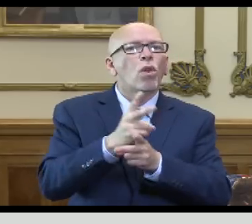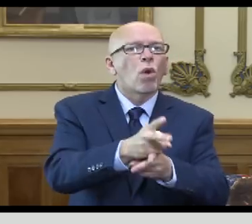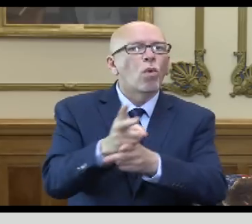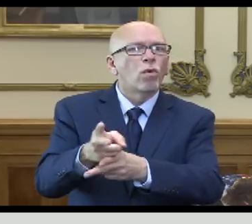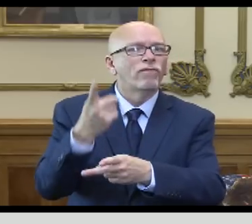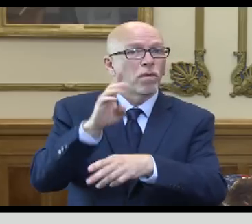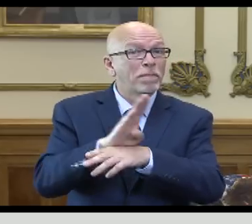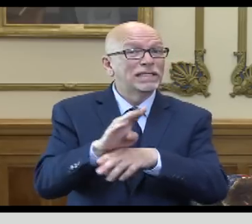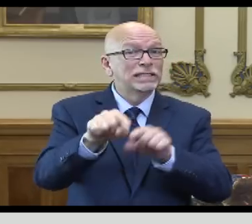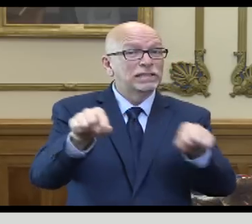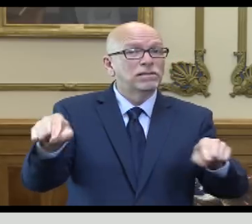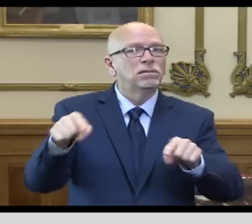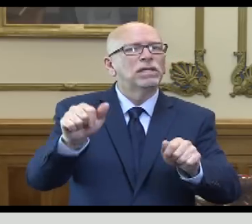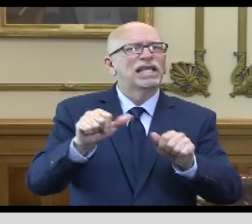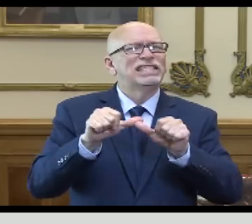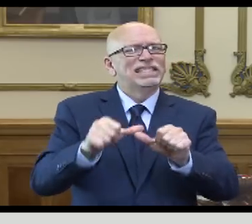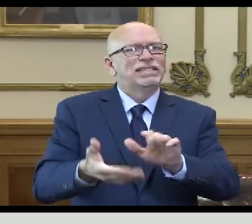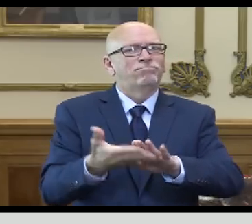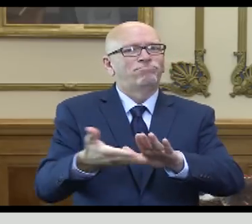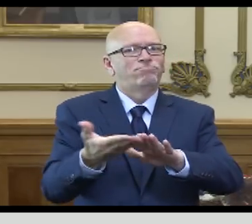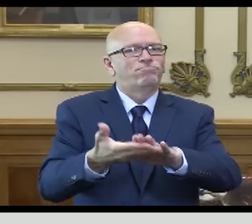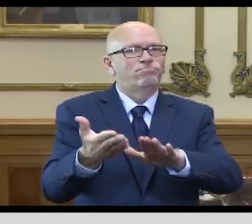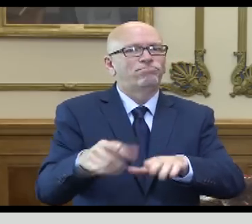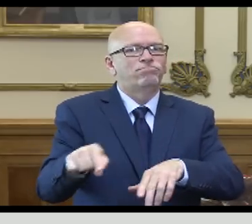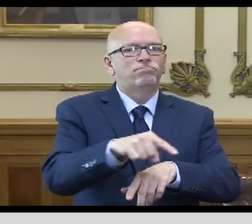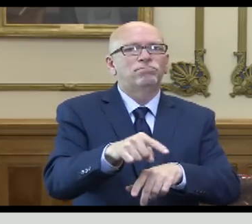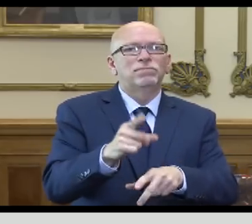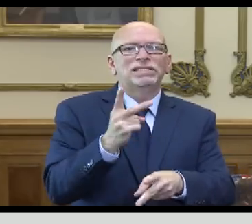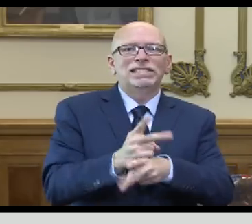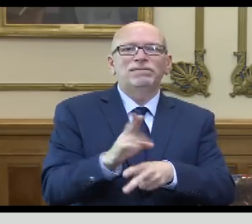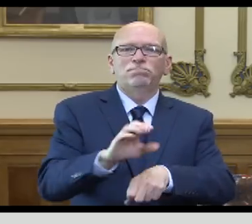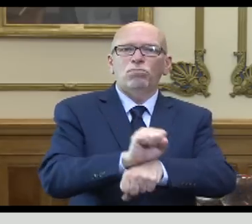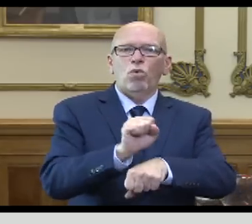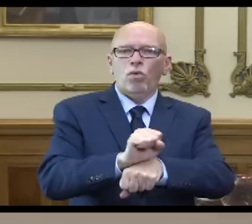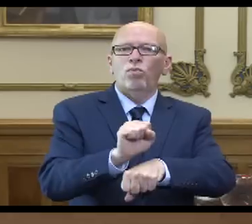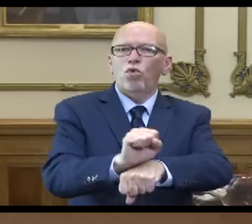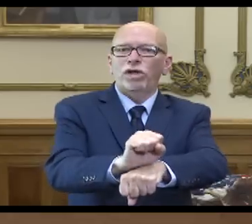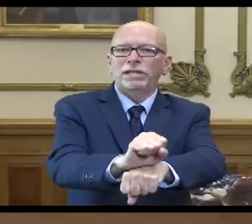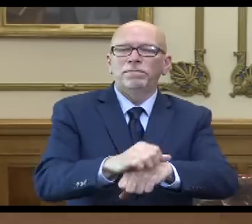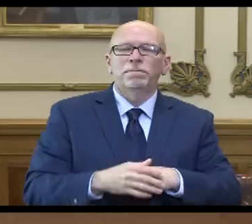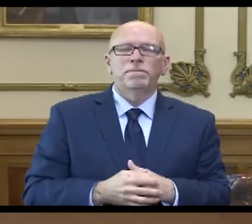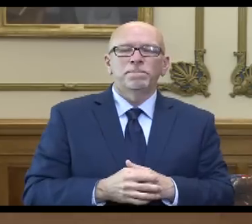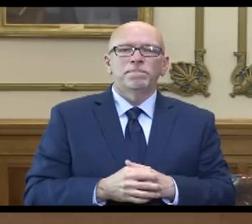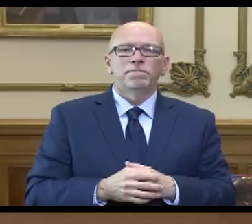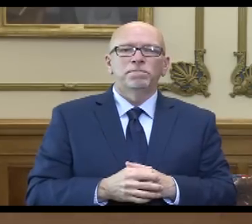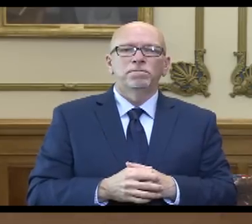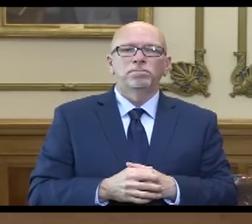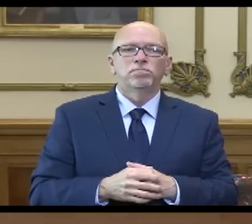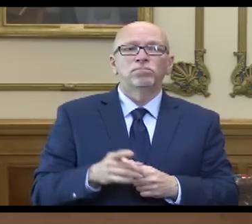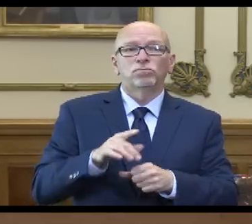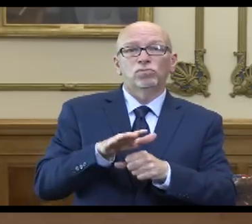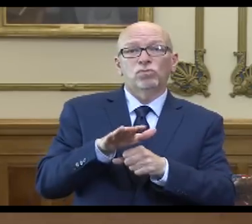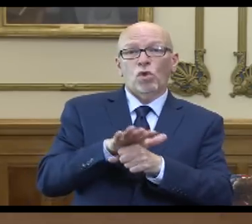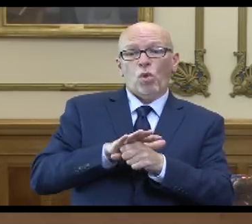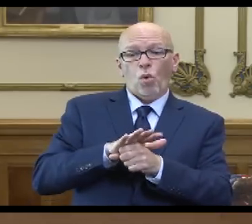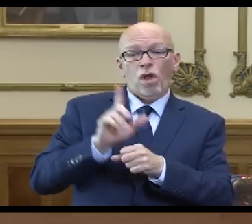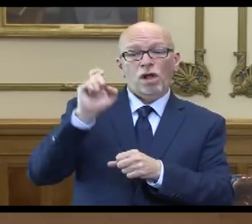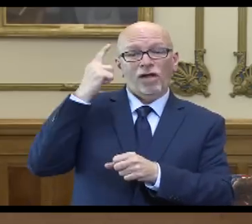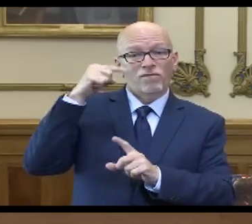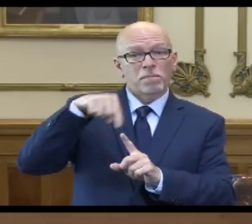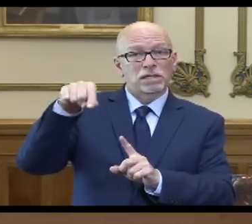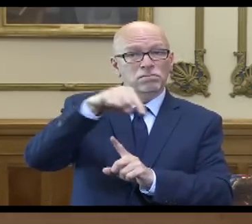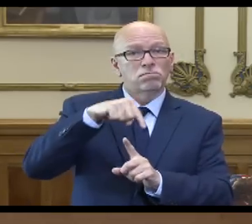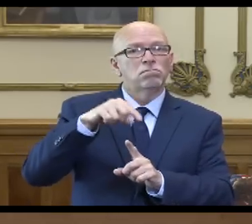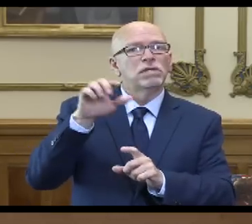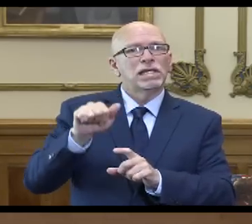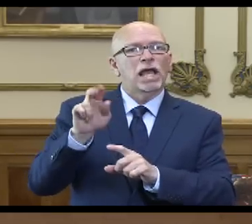so that they can continue their operations and keep employees working. A local unit of government can